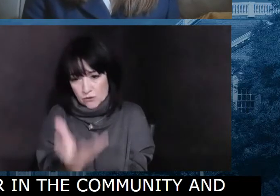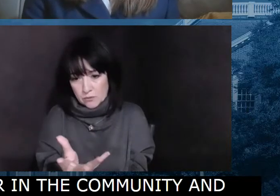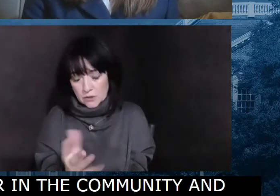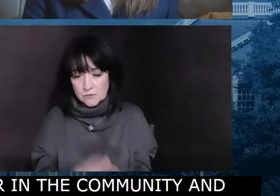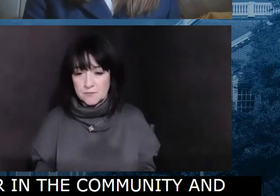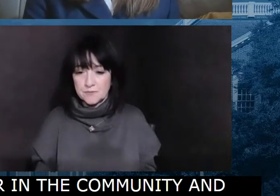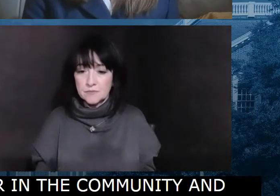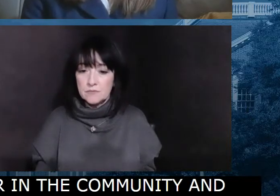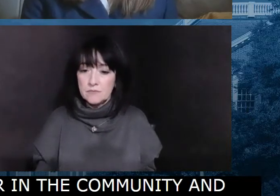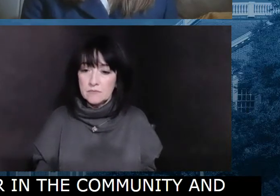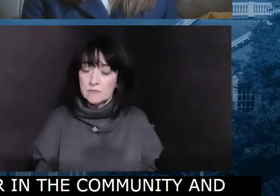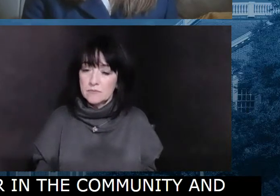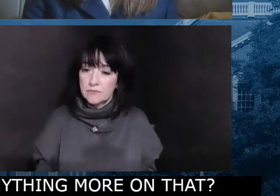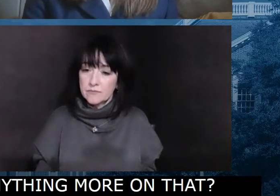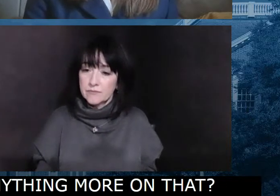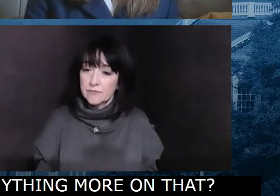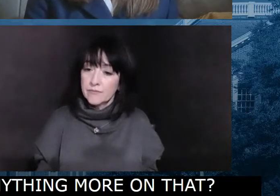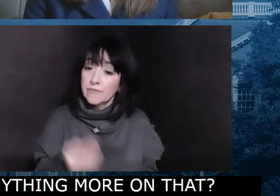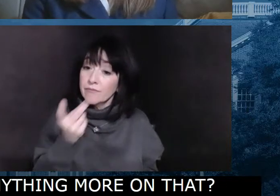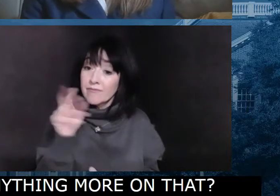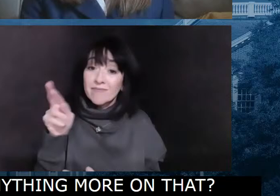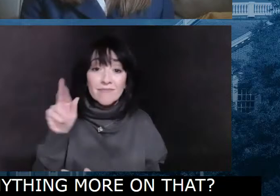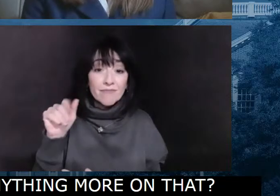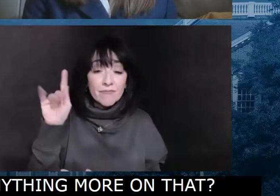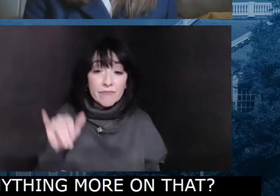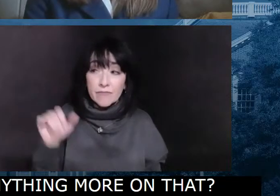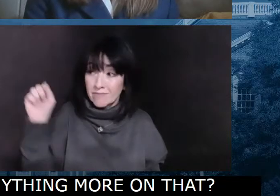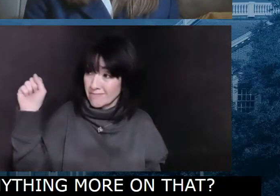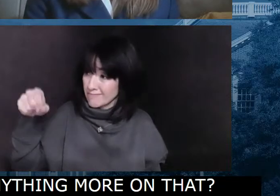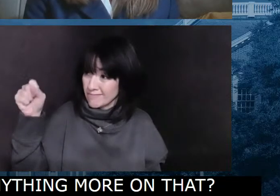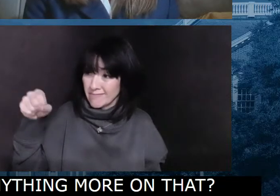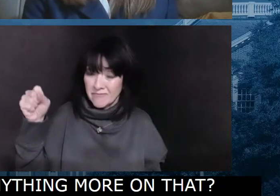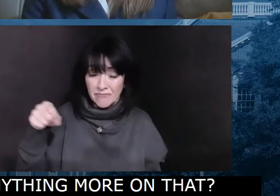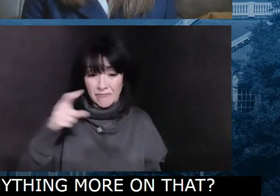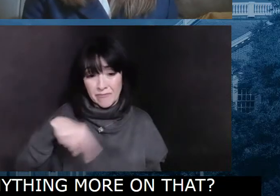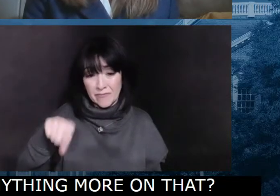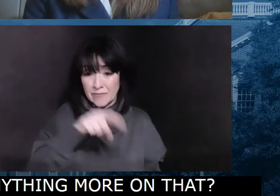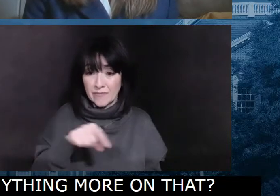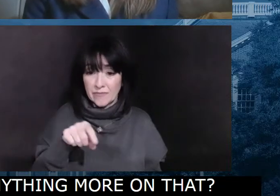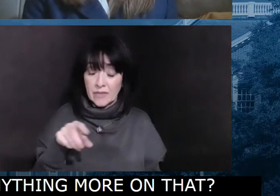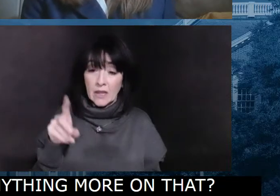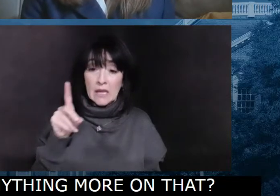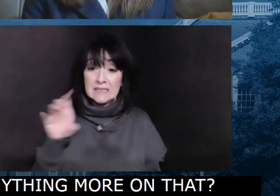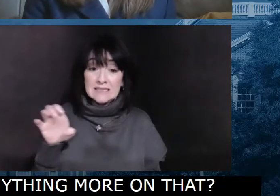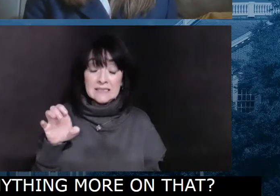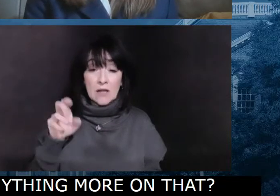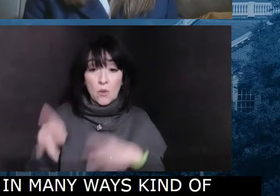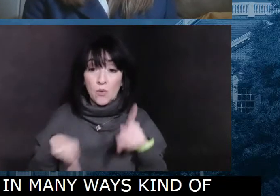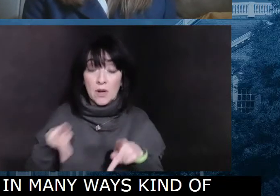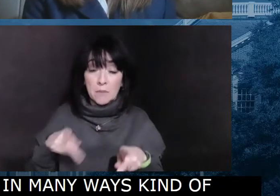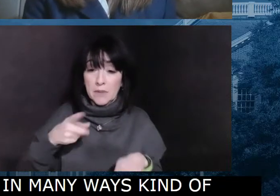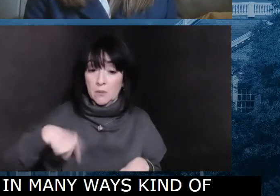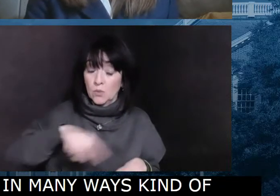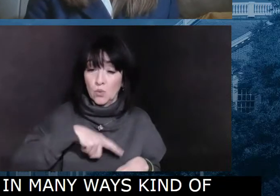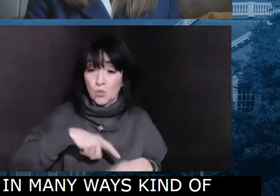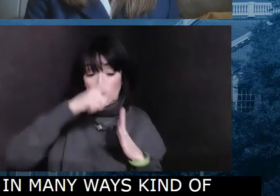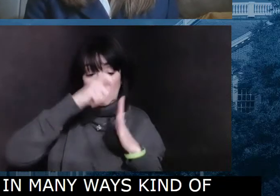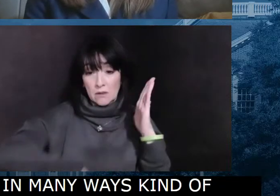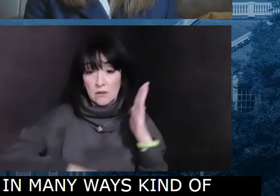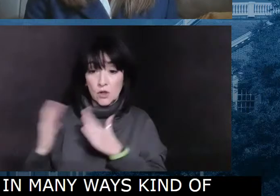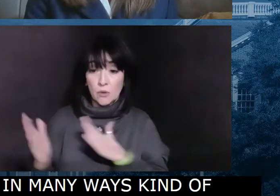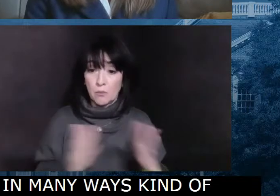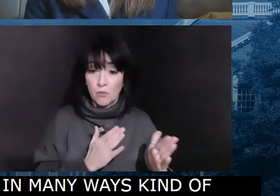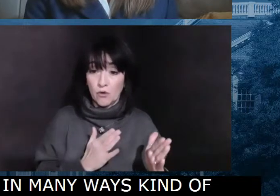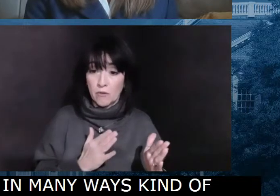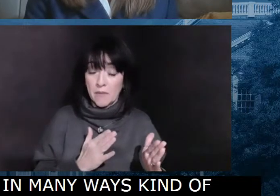Delawareans in many ways kind of wrote the CDC guidance, last August, and we've been implementing it since then.